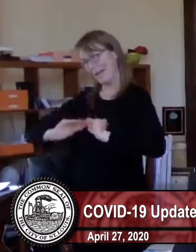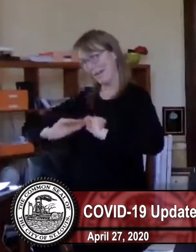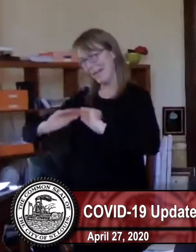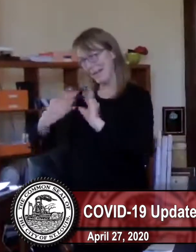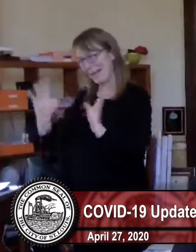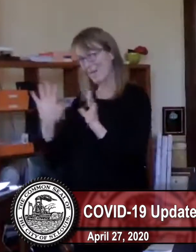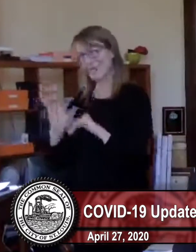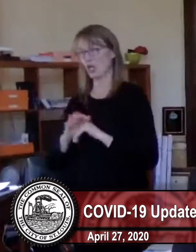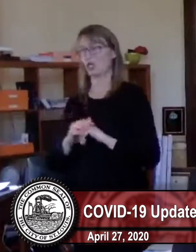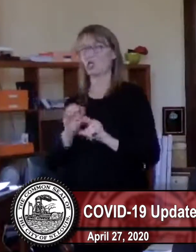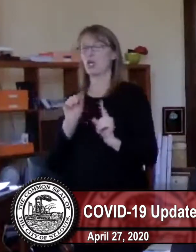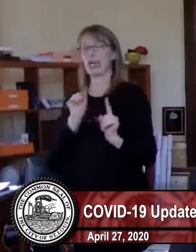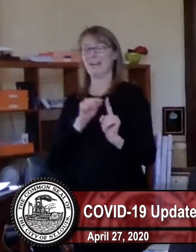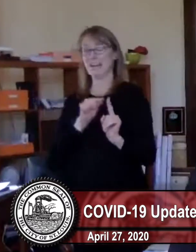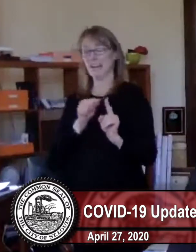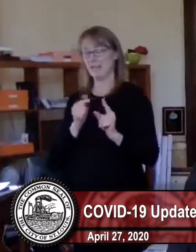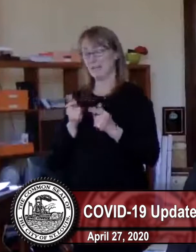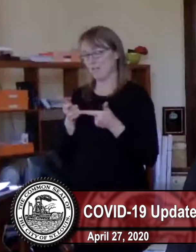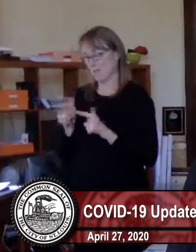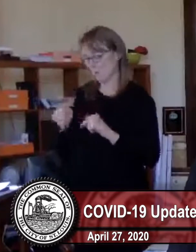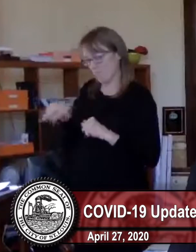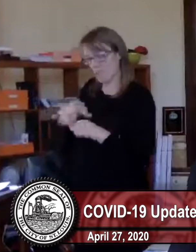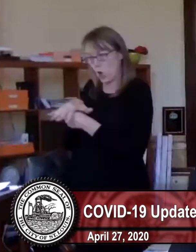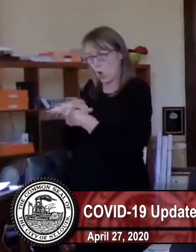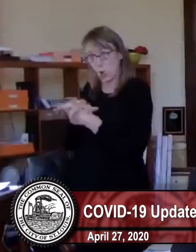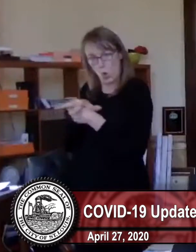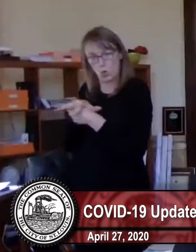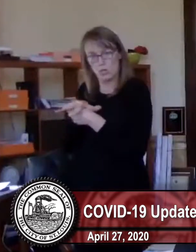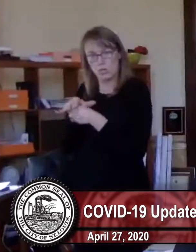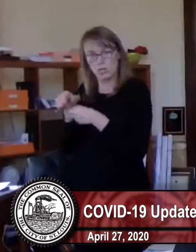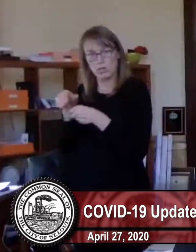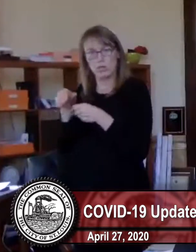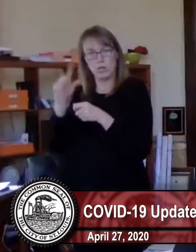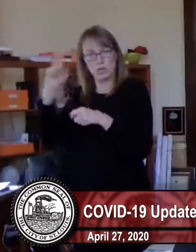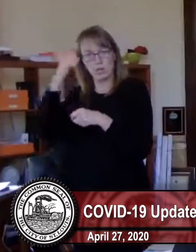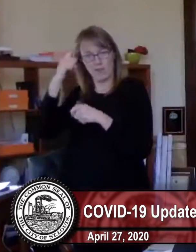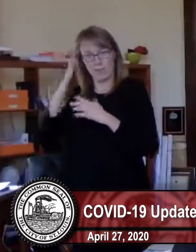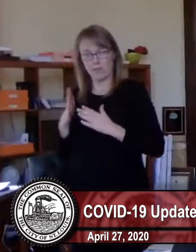looking to local governments to decide what they need to do.